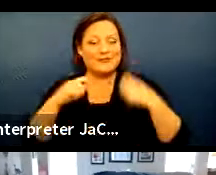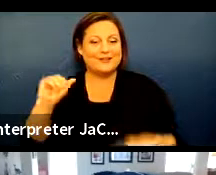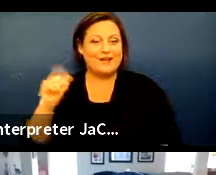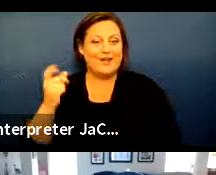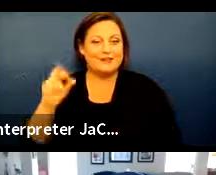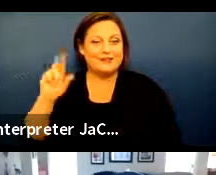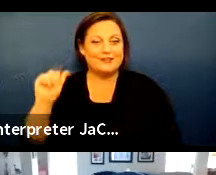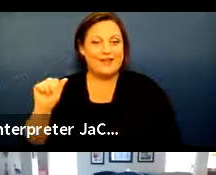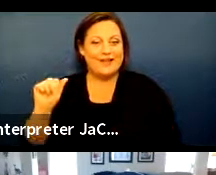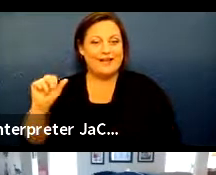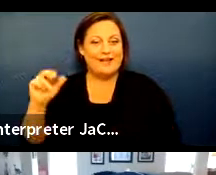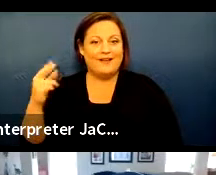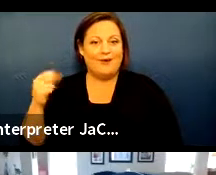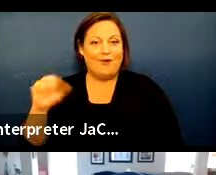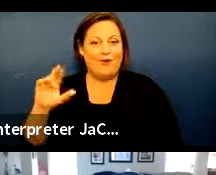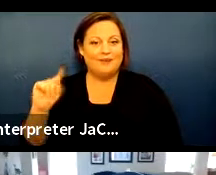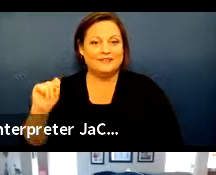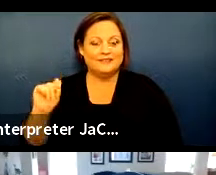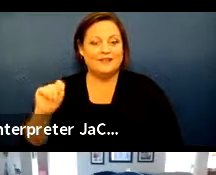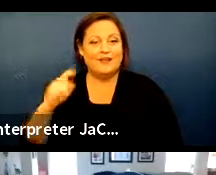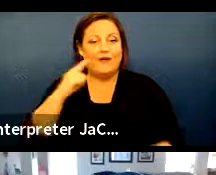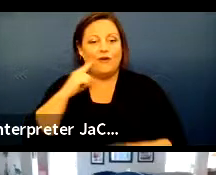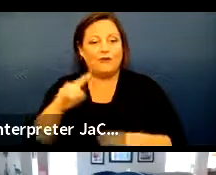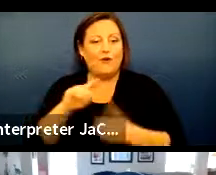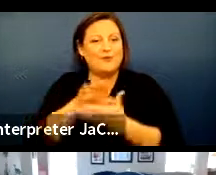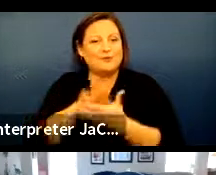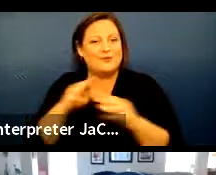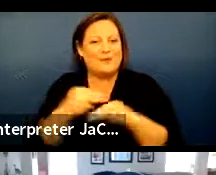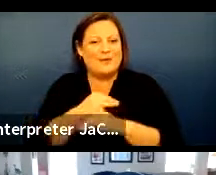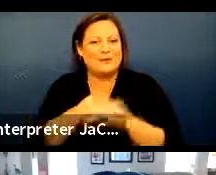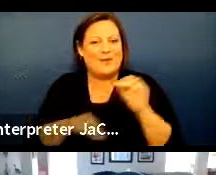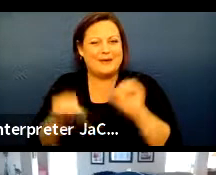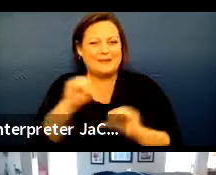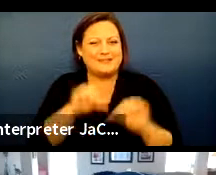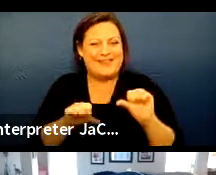behalf of her whole committee and the whole School of Mathematical Sciences.